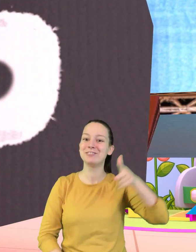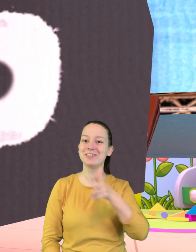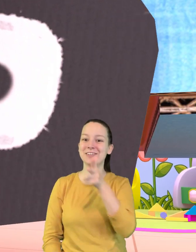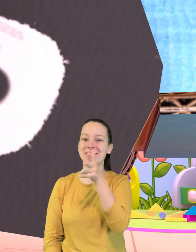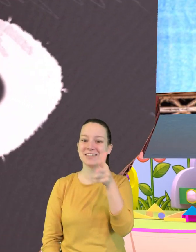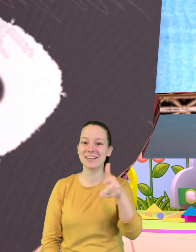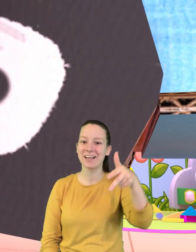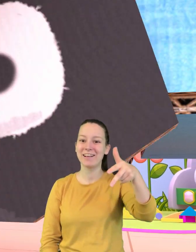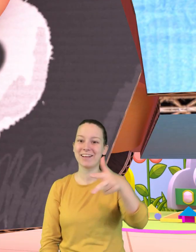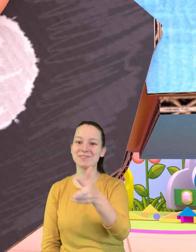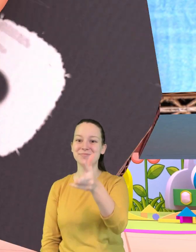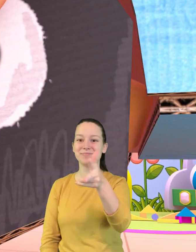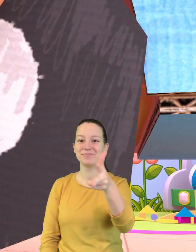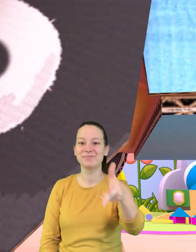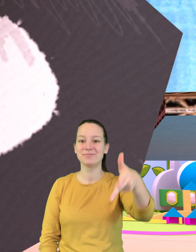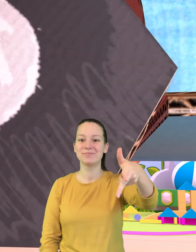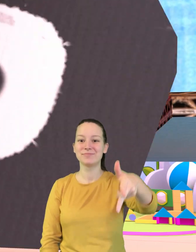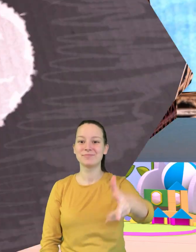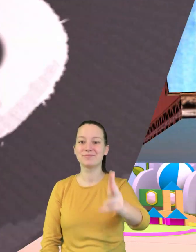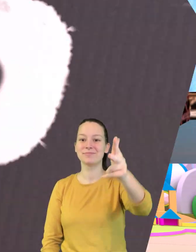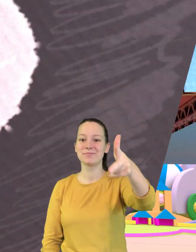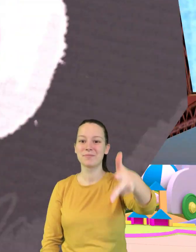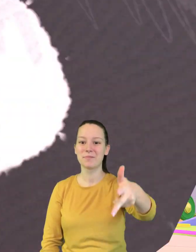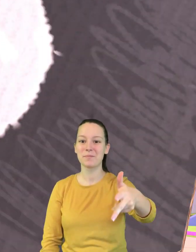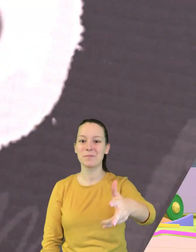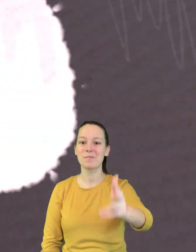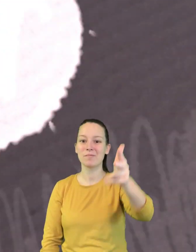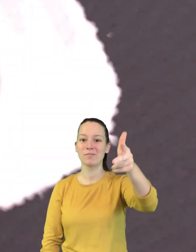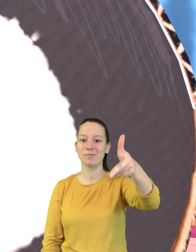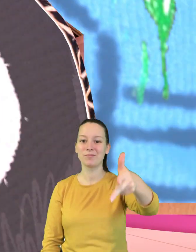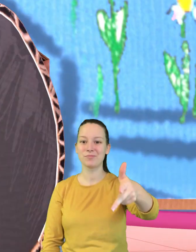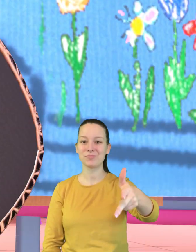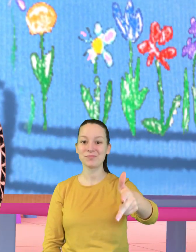all through the town